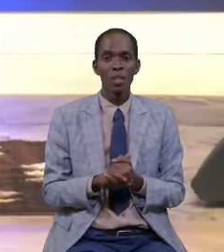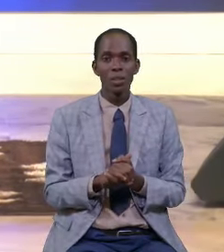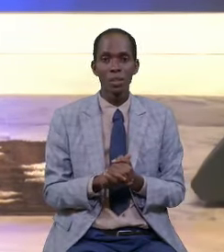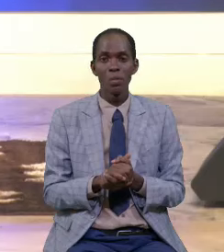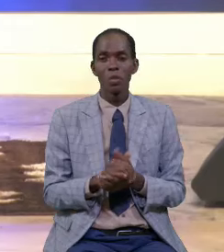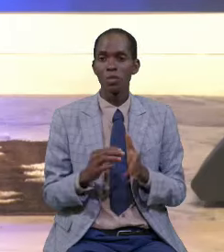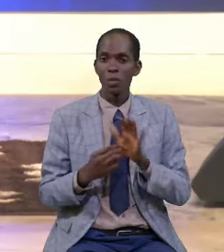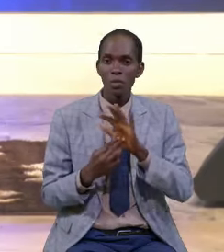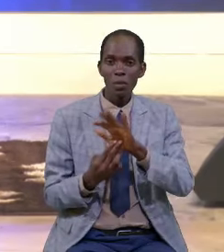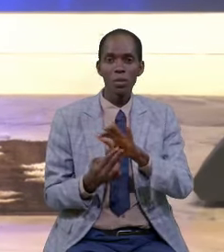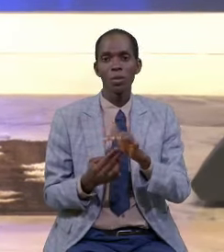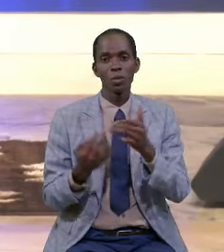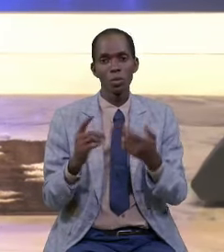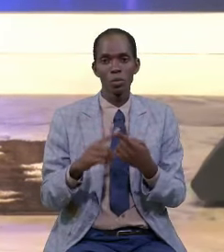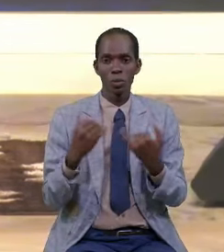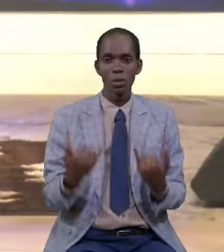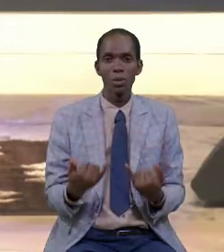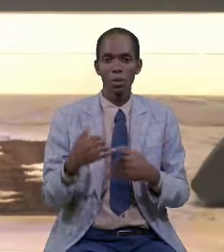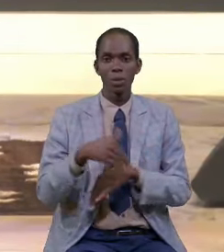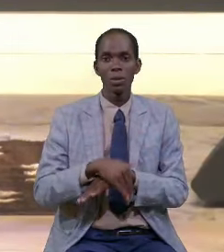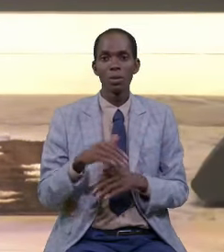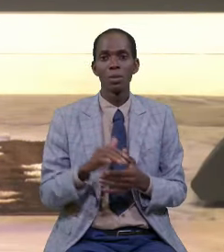Manifestation tonight.